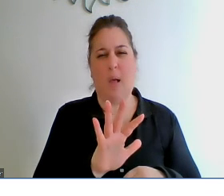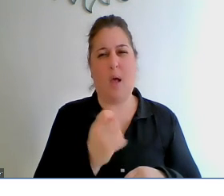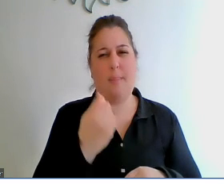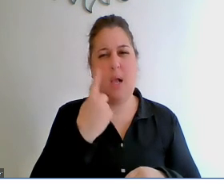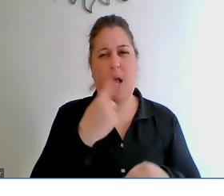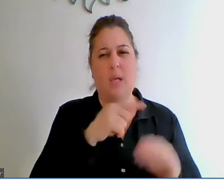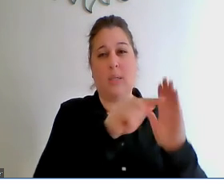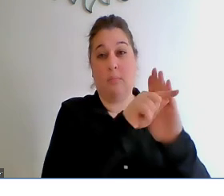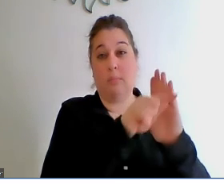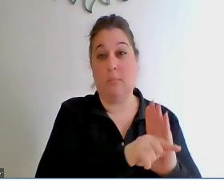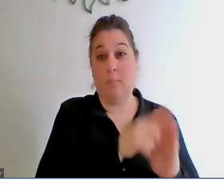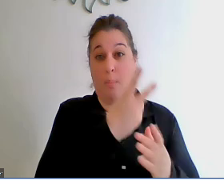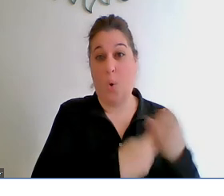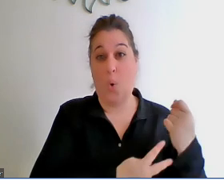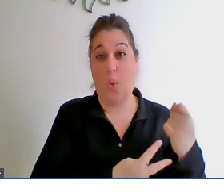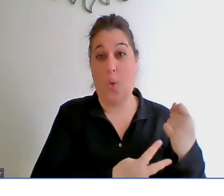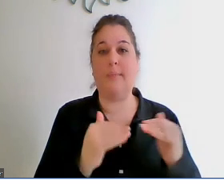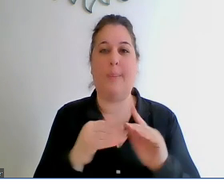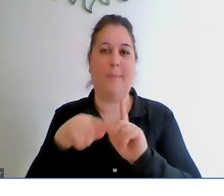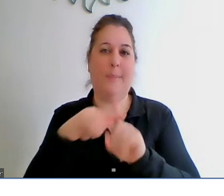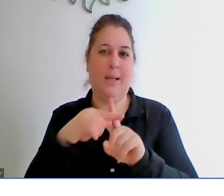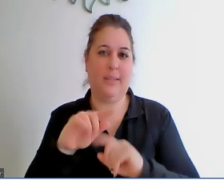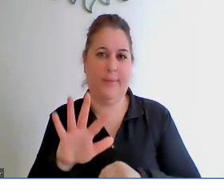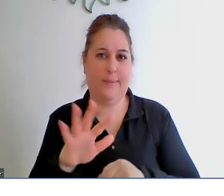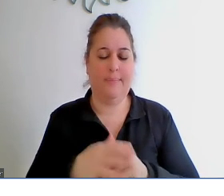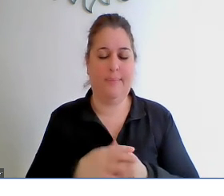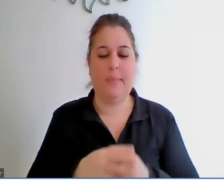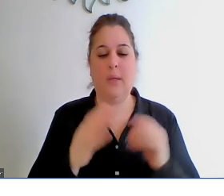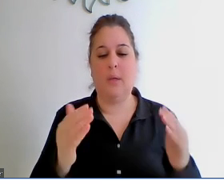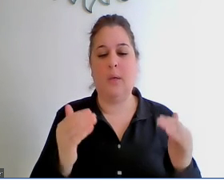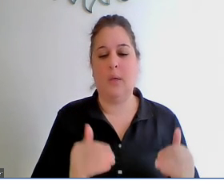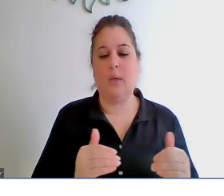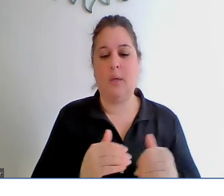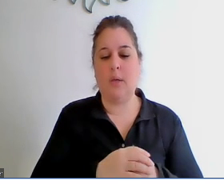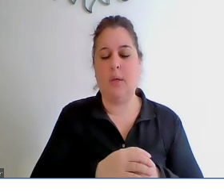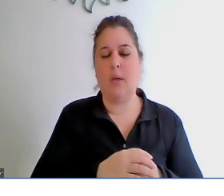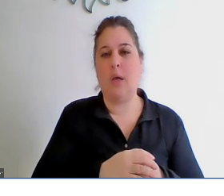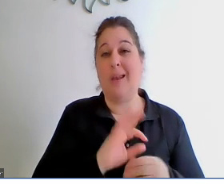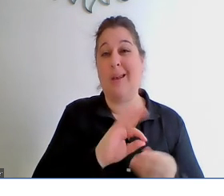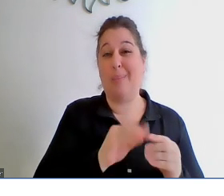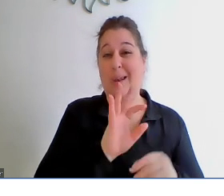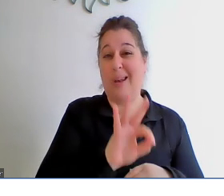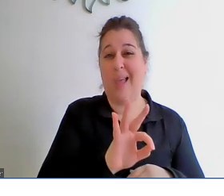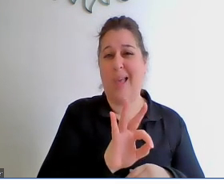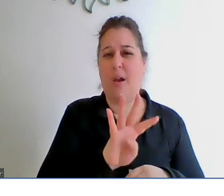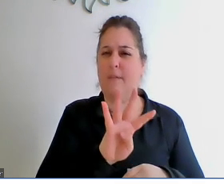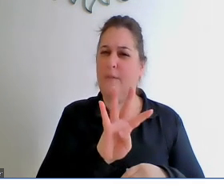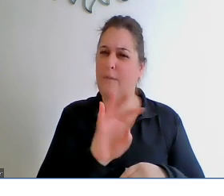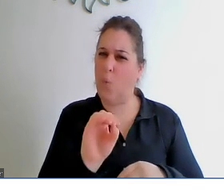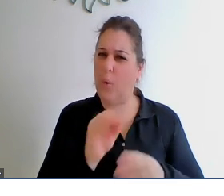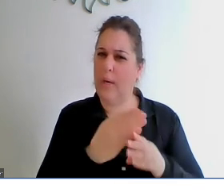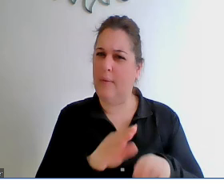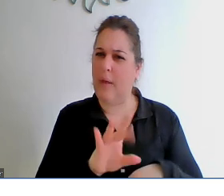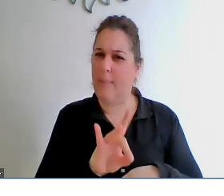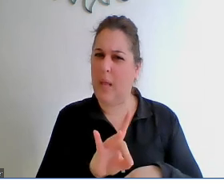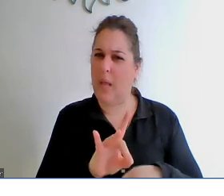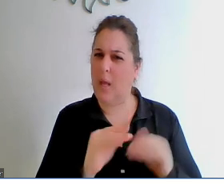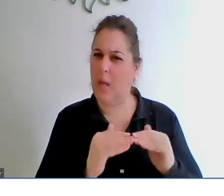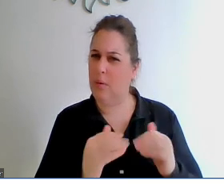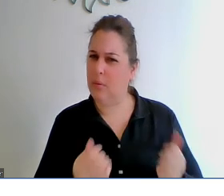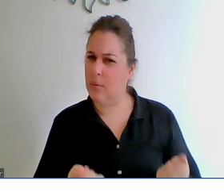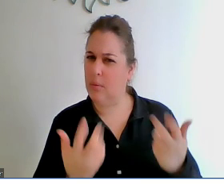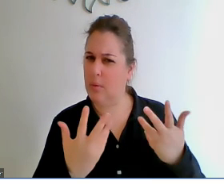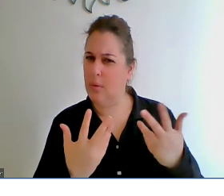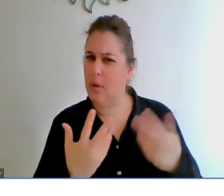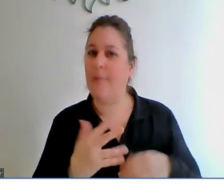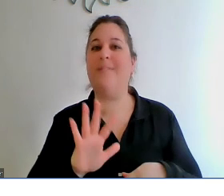So cross those off, I get positive as my answer. 40 divided by 8. What's 40 divided by